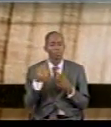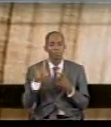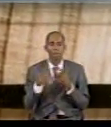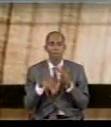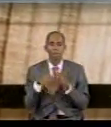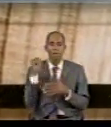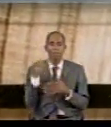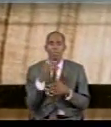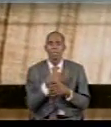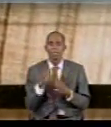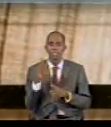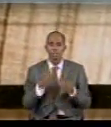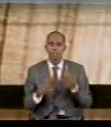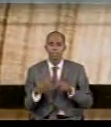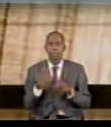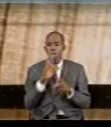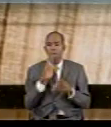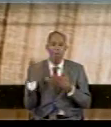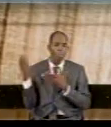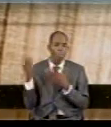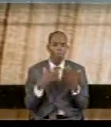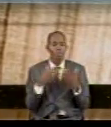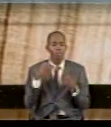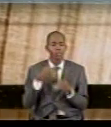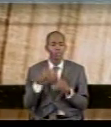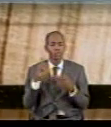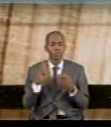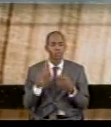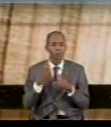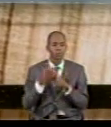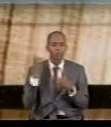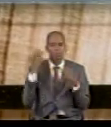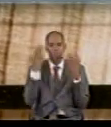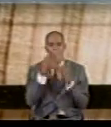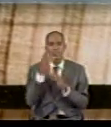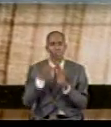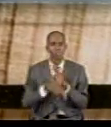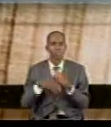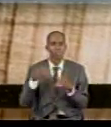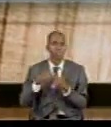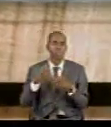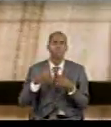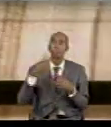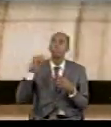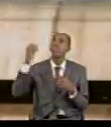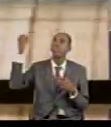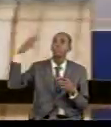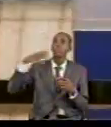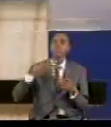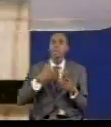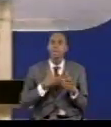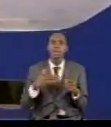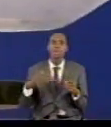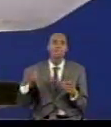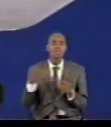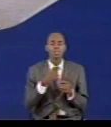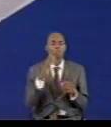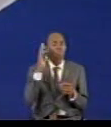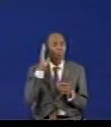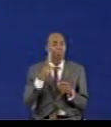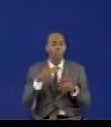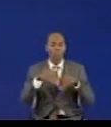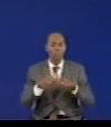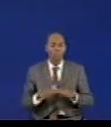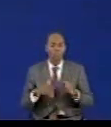brought out of darkness into the light, are they remaining in the light? Do they still count